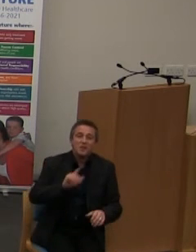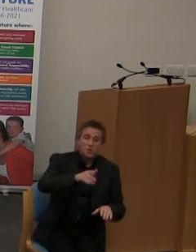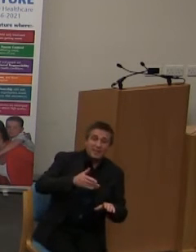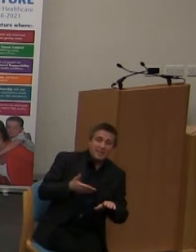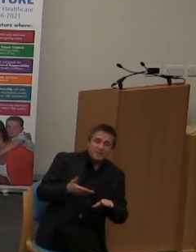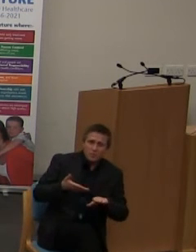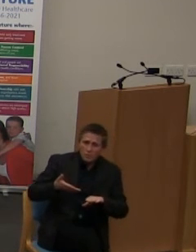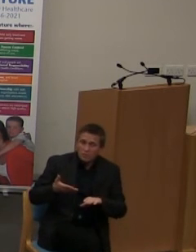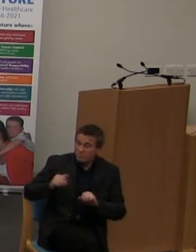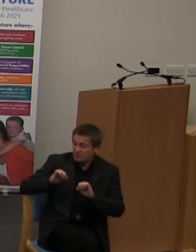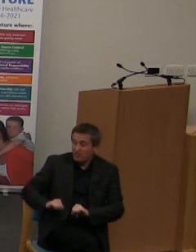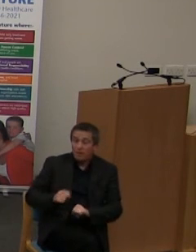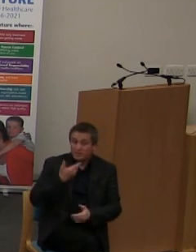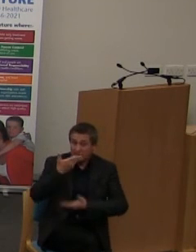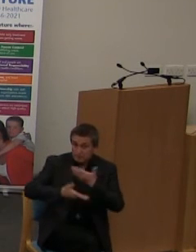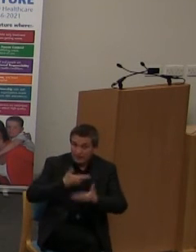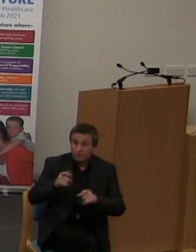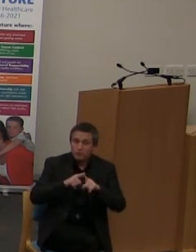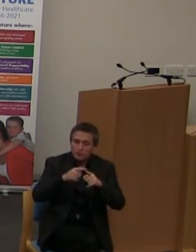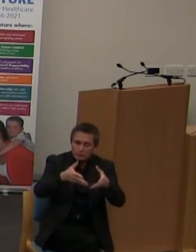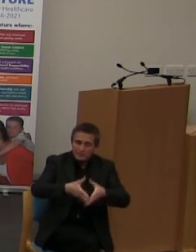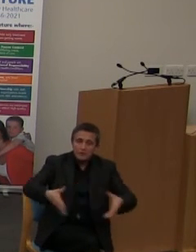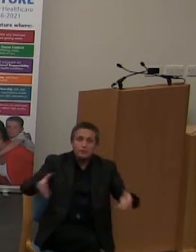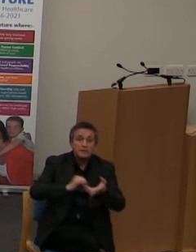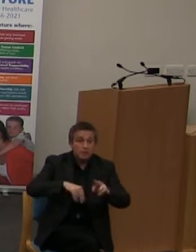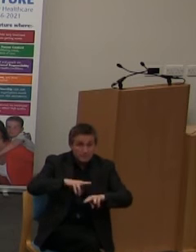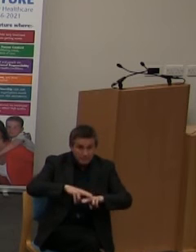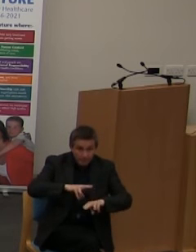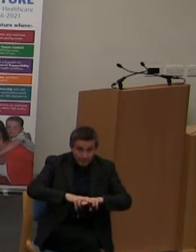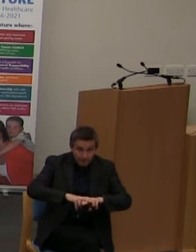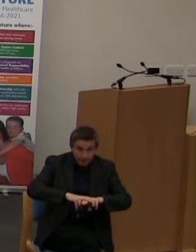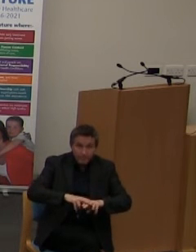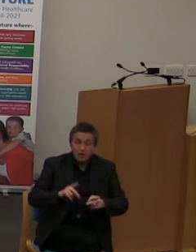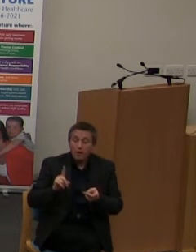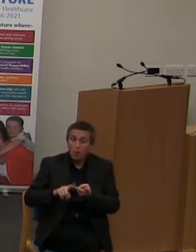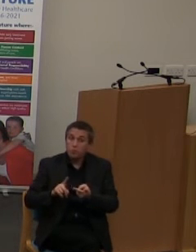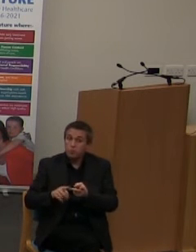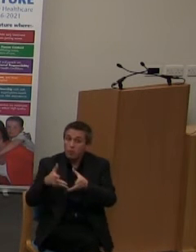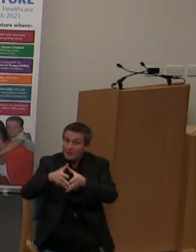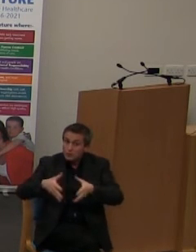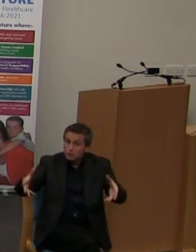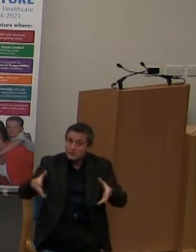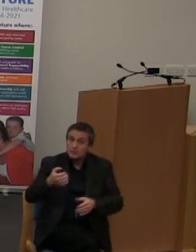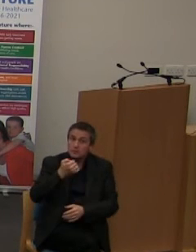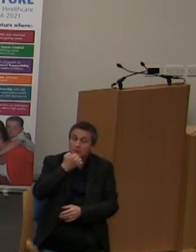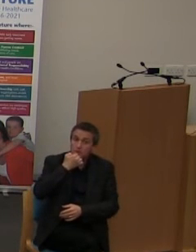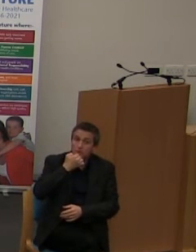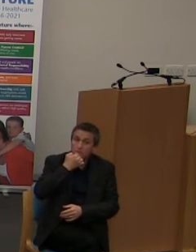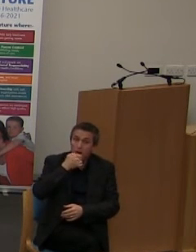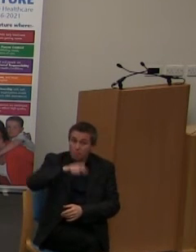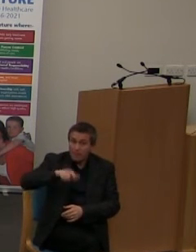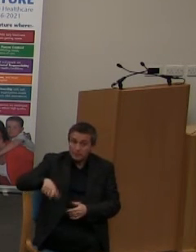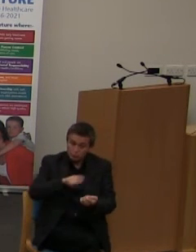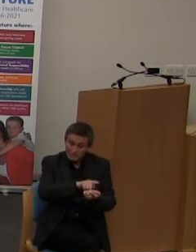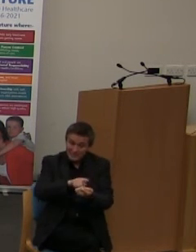hard, as the Chairman has said, to increase our staffing establishment and also to increase substantially the number of patients who have been seen, and we